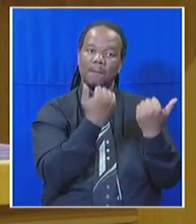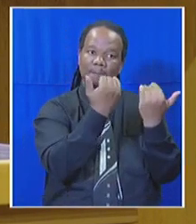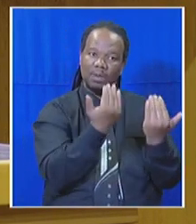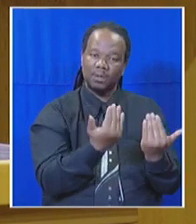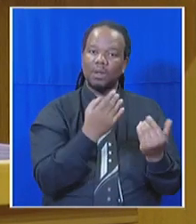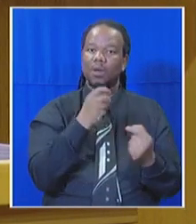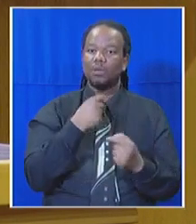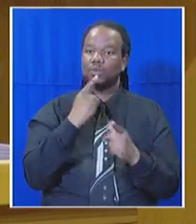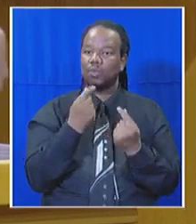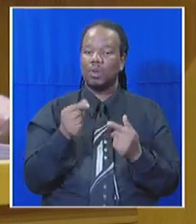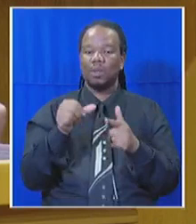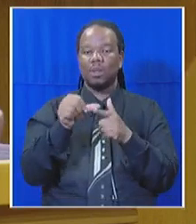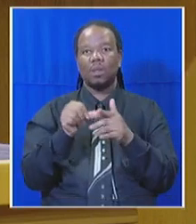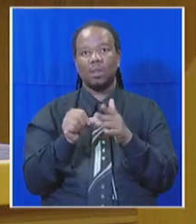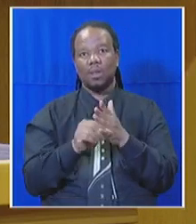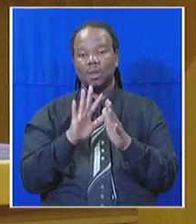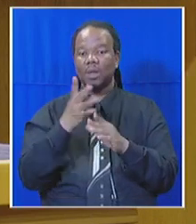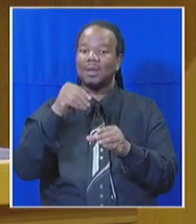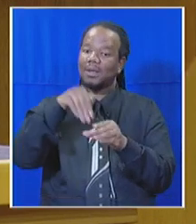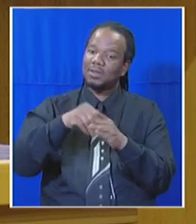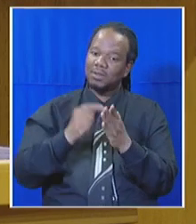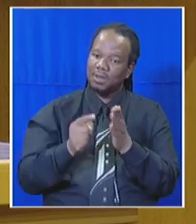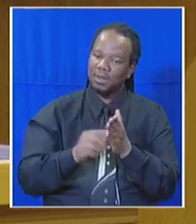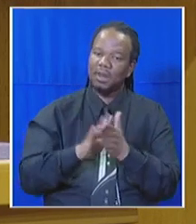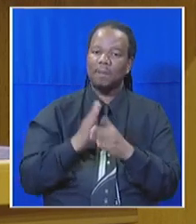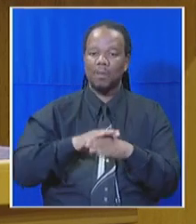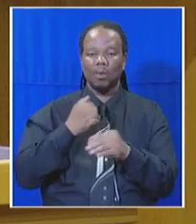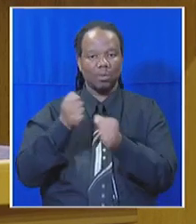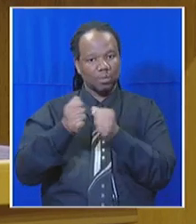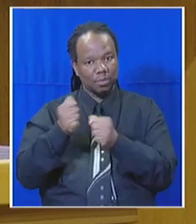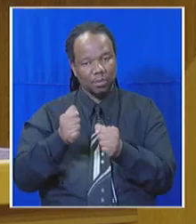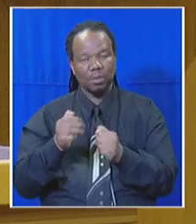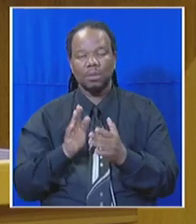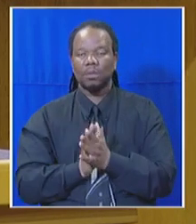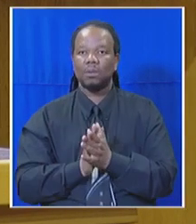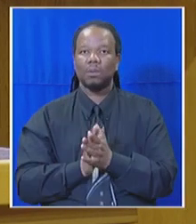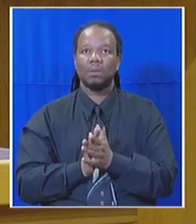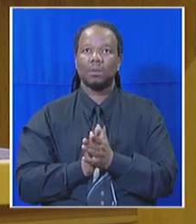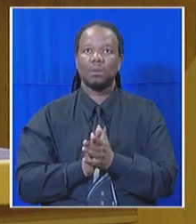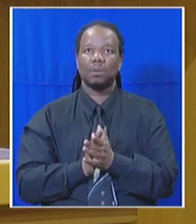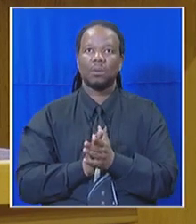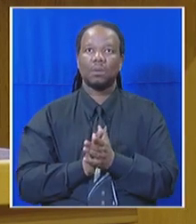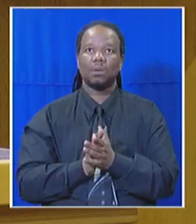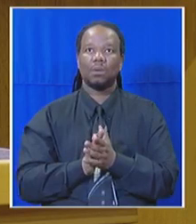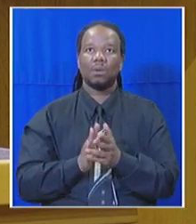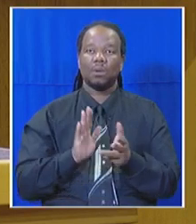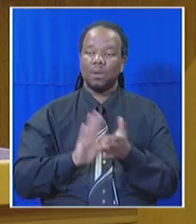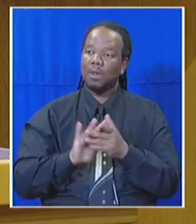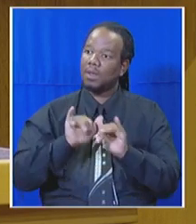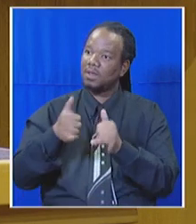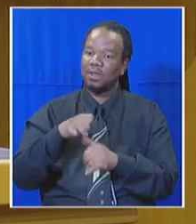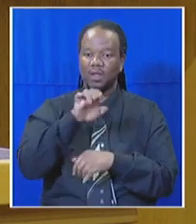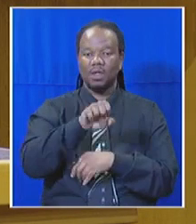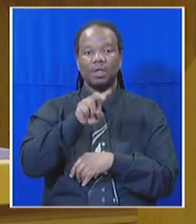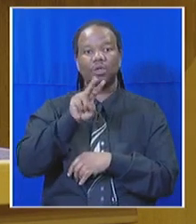list. Strengthen internal auditing, increase job creation substantially, look urgently at the European Commission's